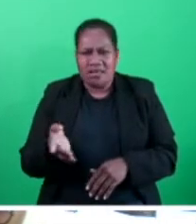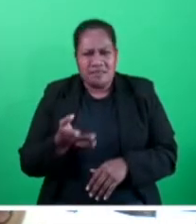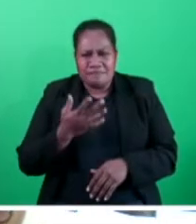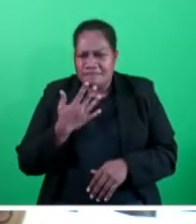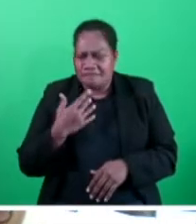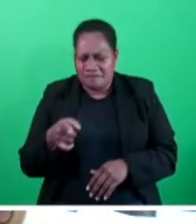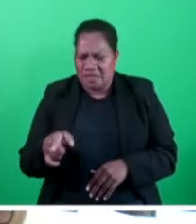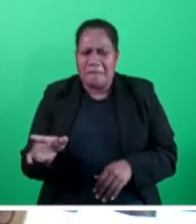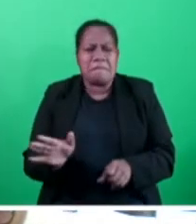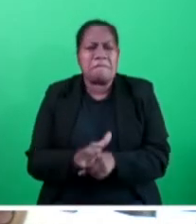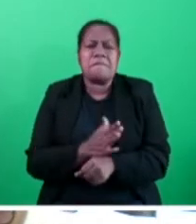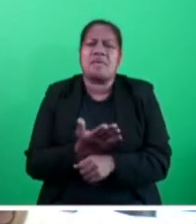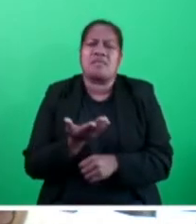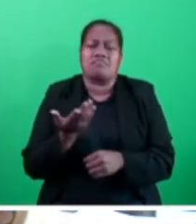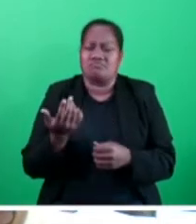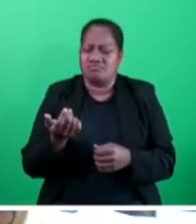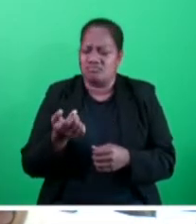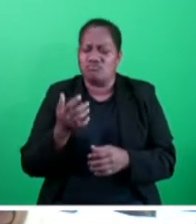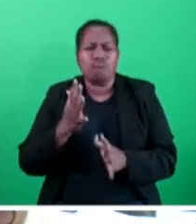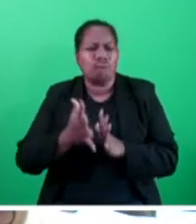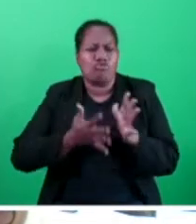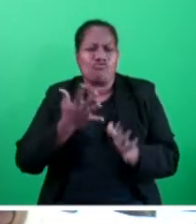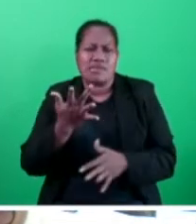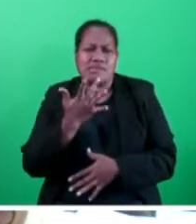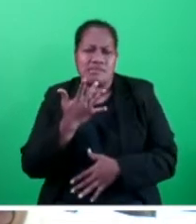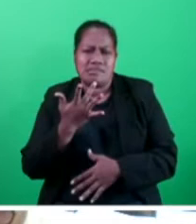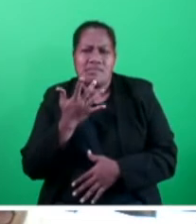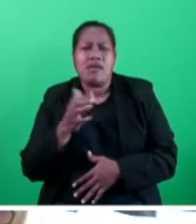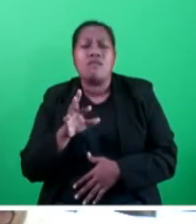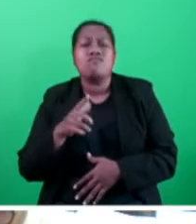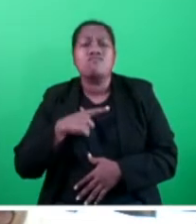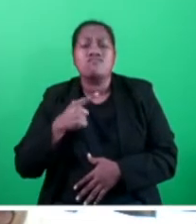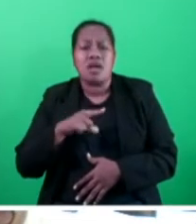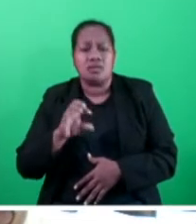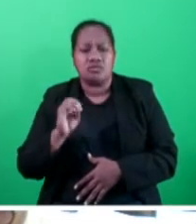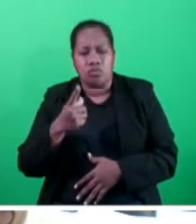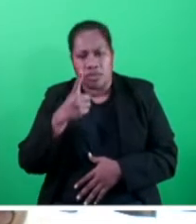Made up stories intended to mislead the Fijians.